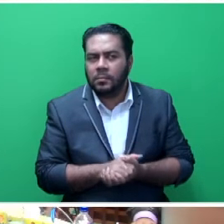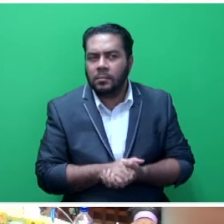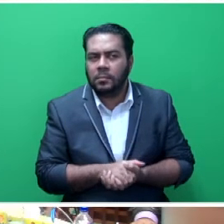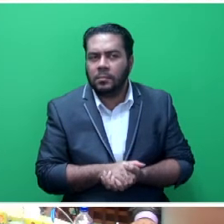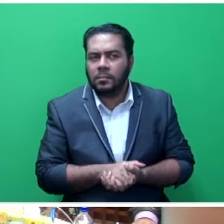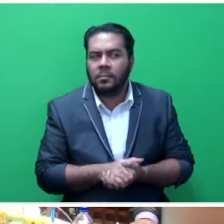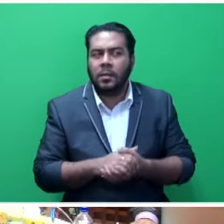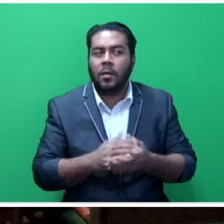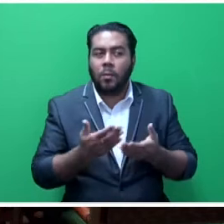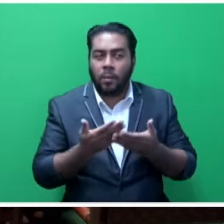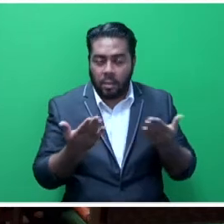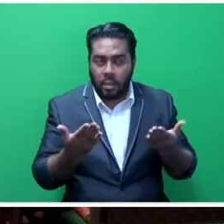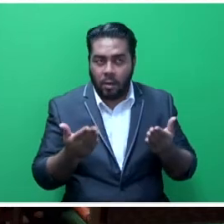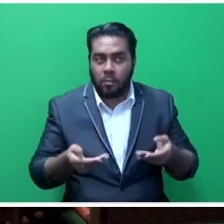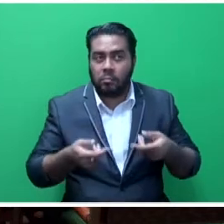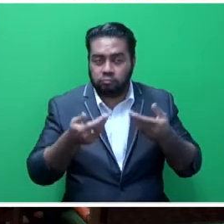I give the floor to